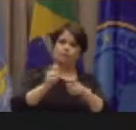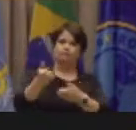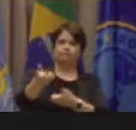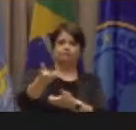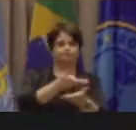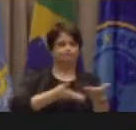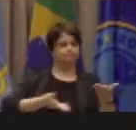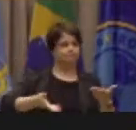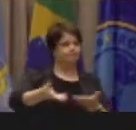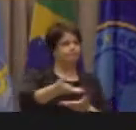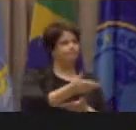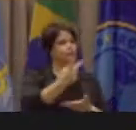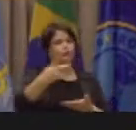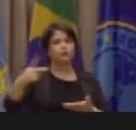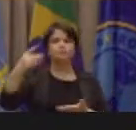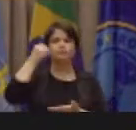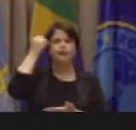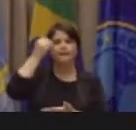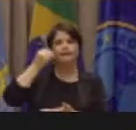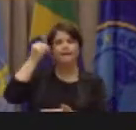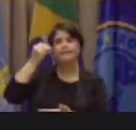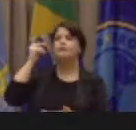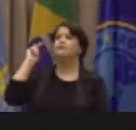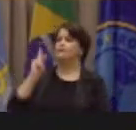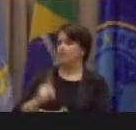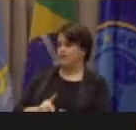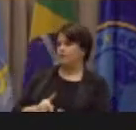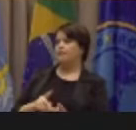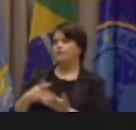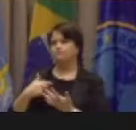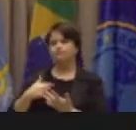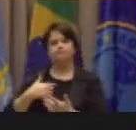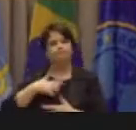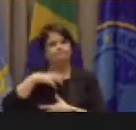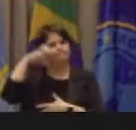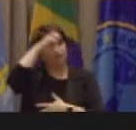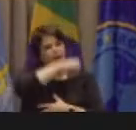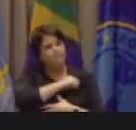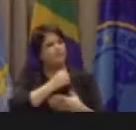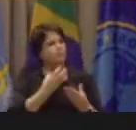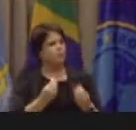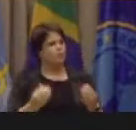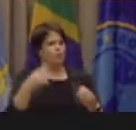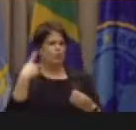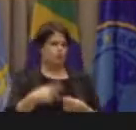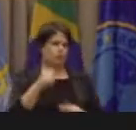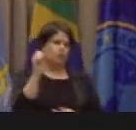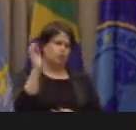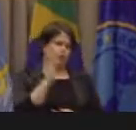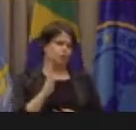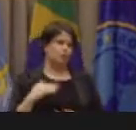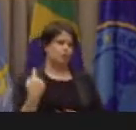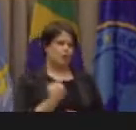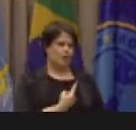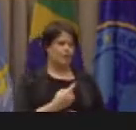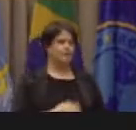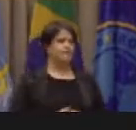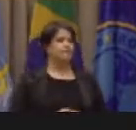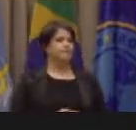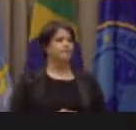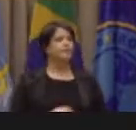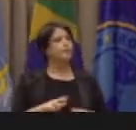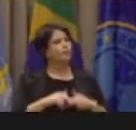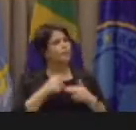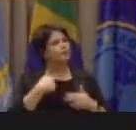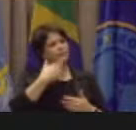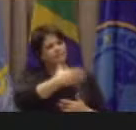having shared with us their experience, which definitely was so rich, and it was rich for us.